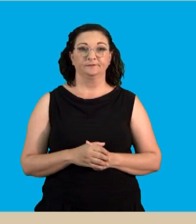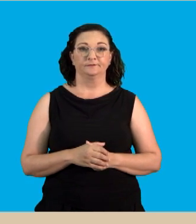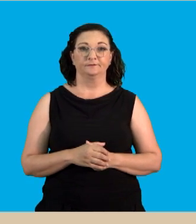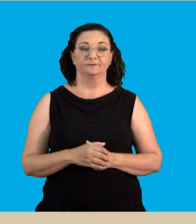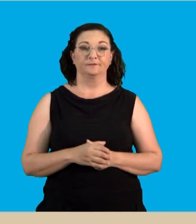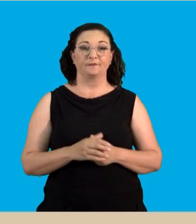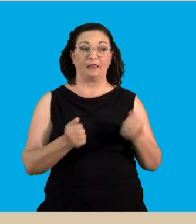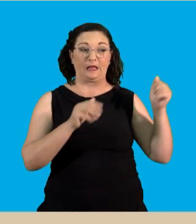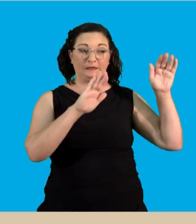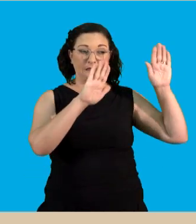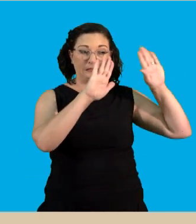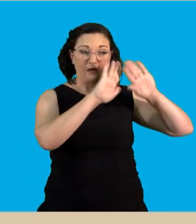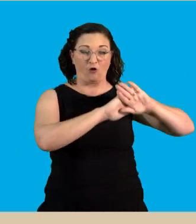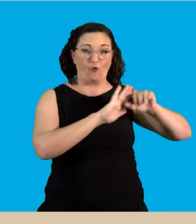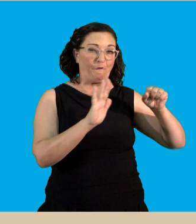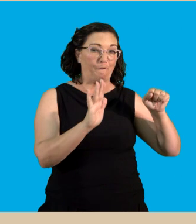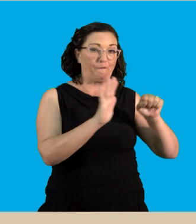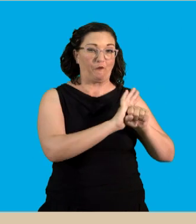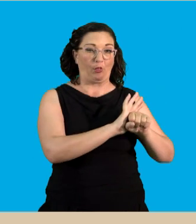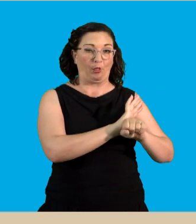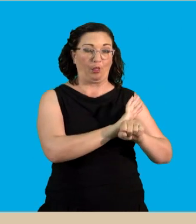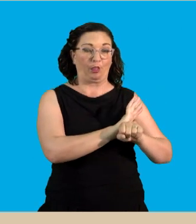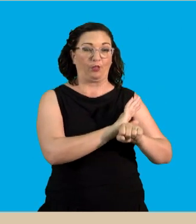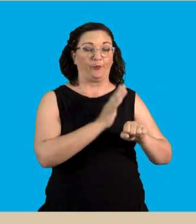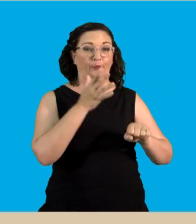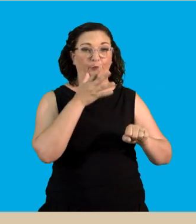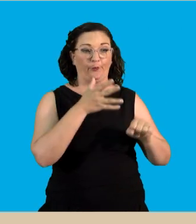The total darkness